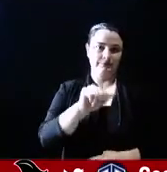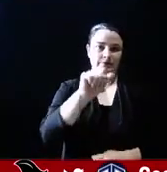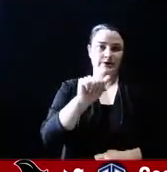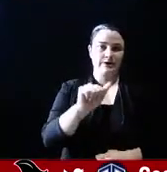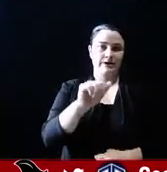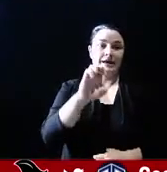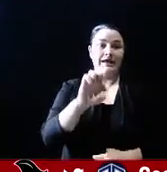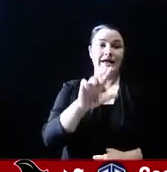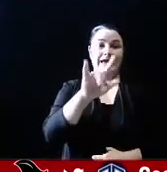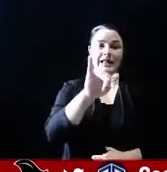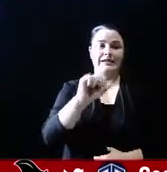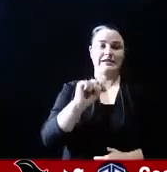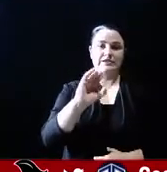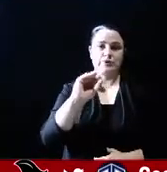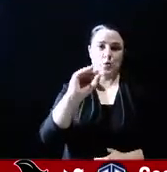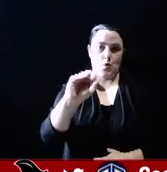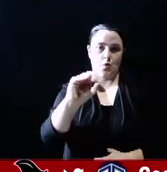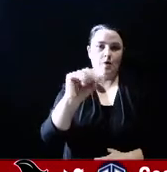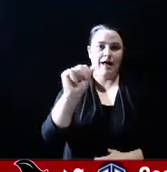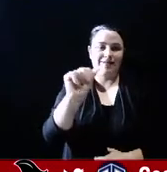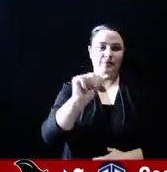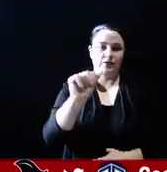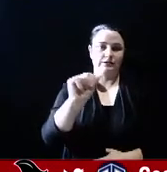Alicio Arjoset Alvarez.